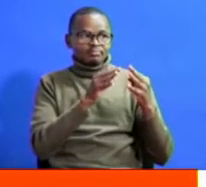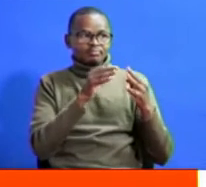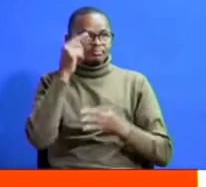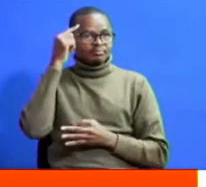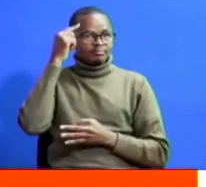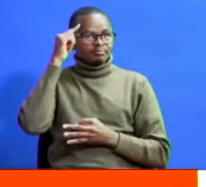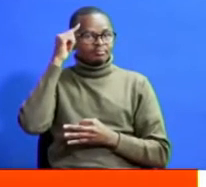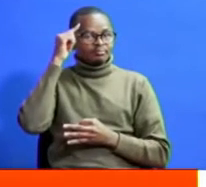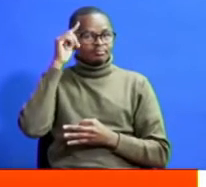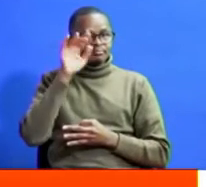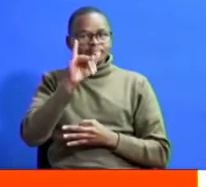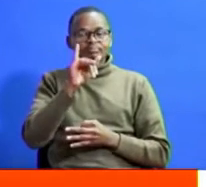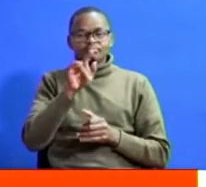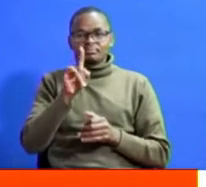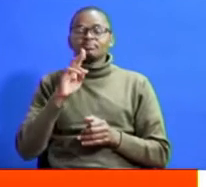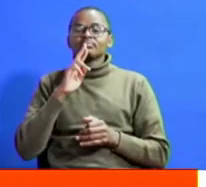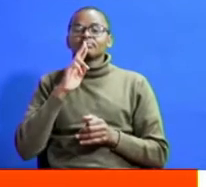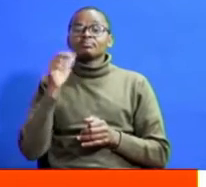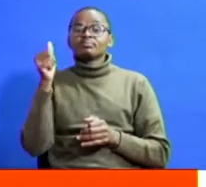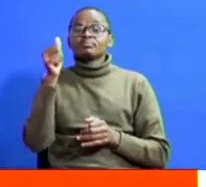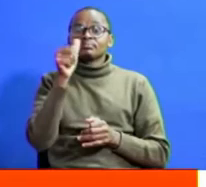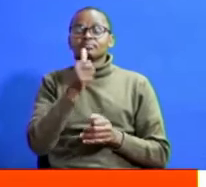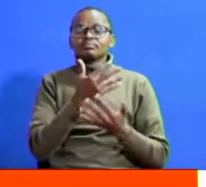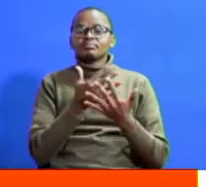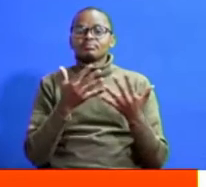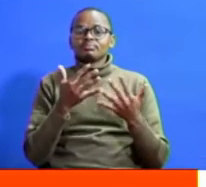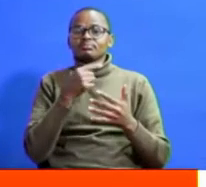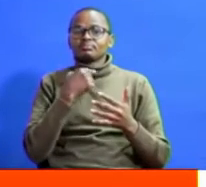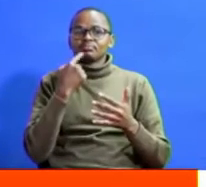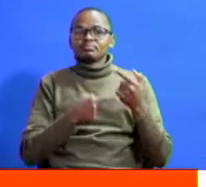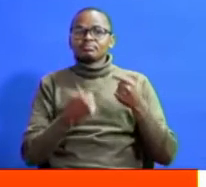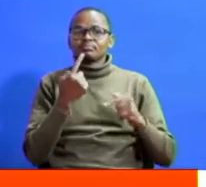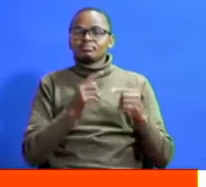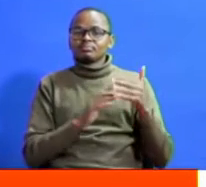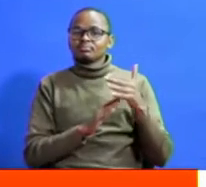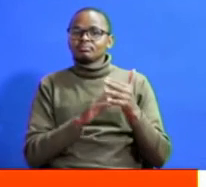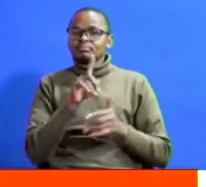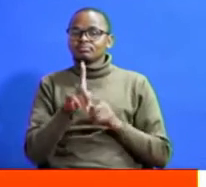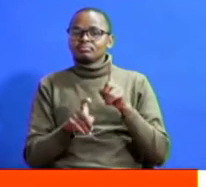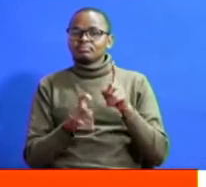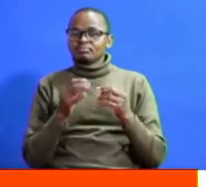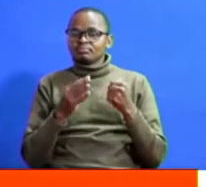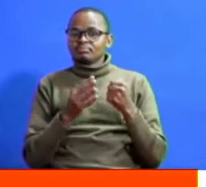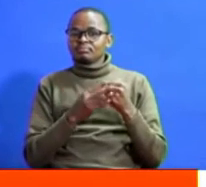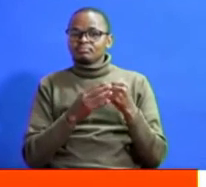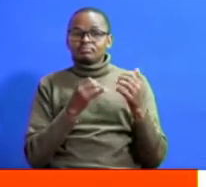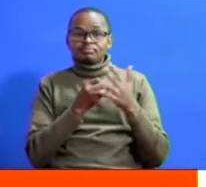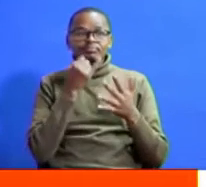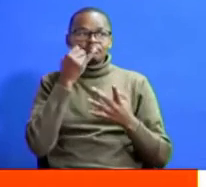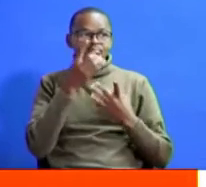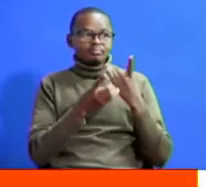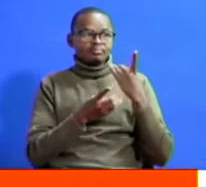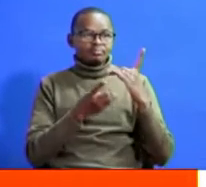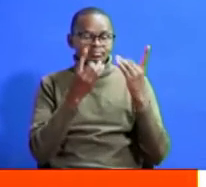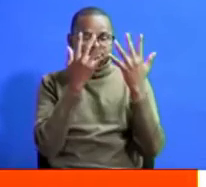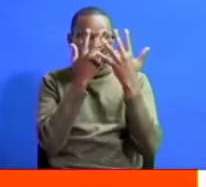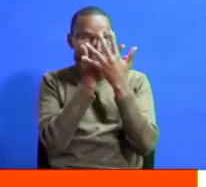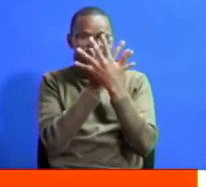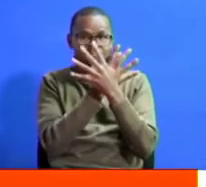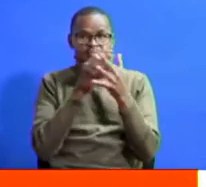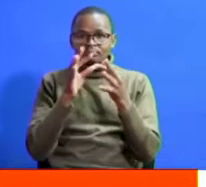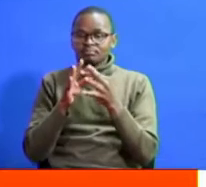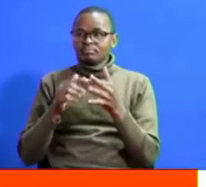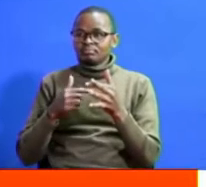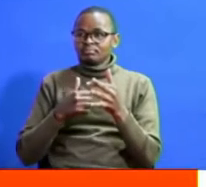perception created by the polls are anything to go by, who will clinch the top seat come August 9th? It is the discussion of the night, and joining me